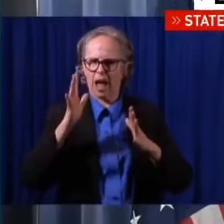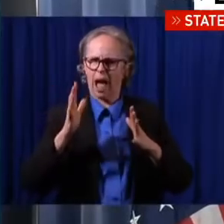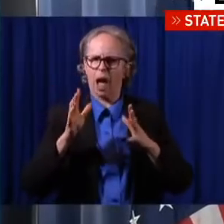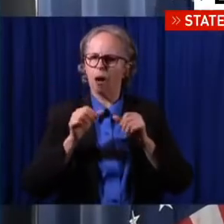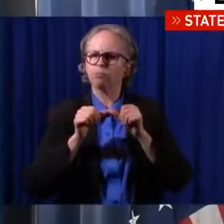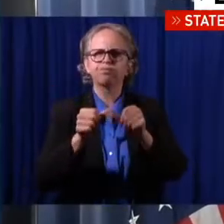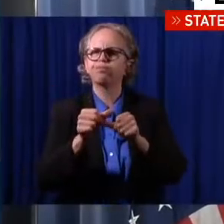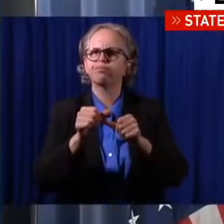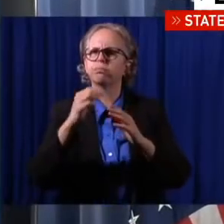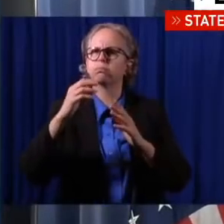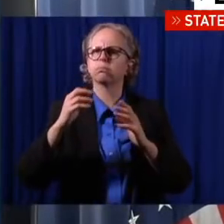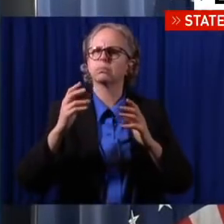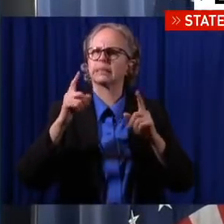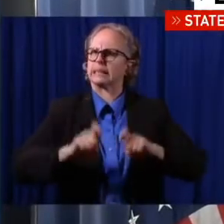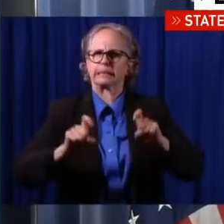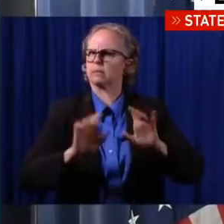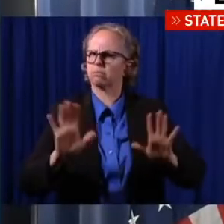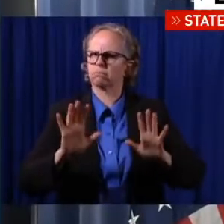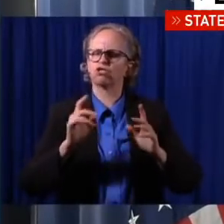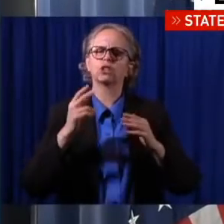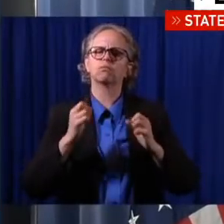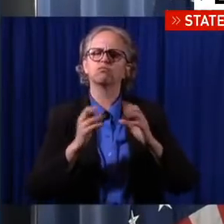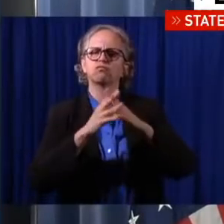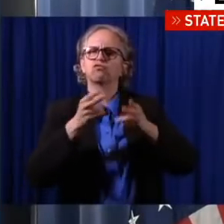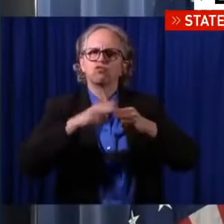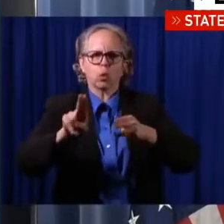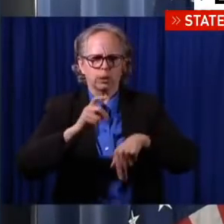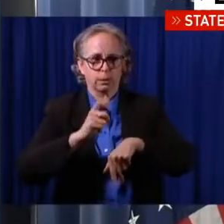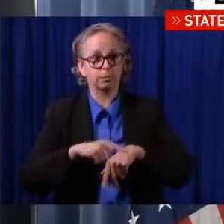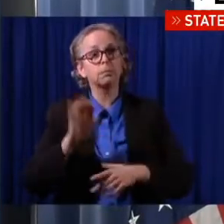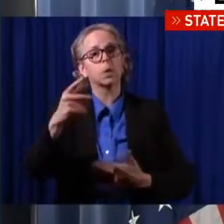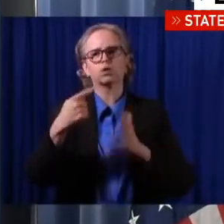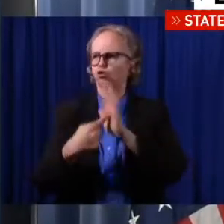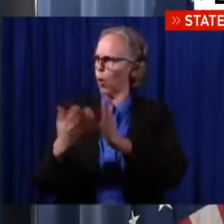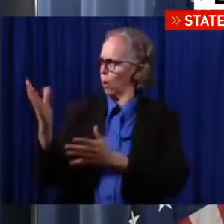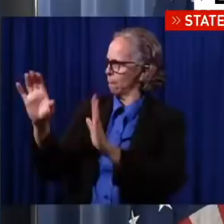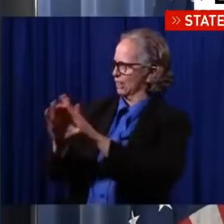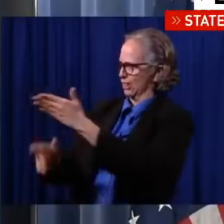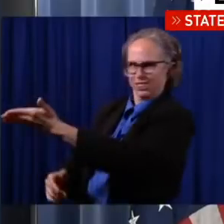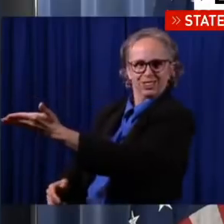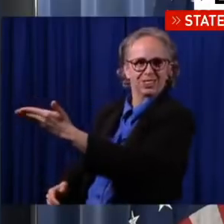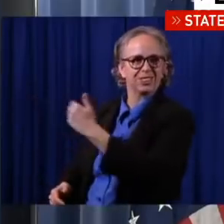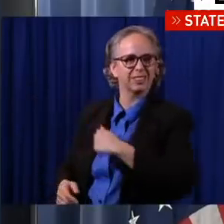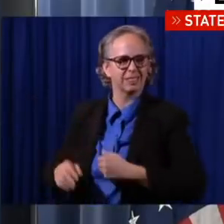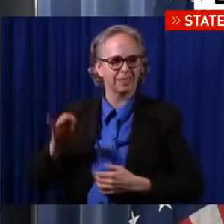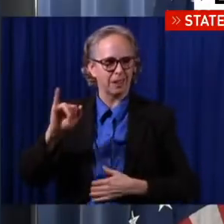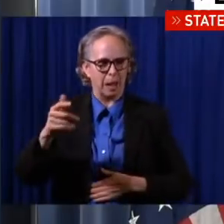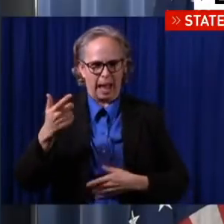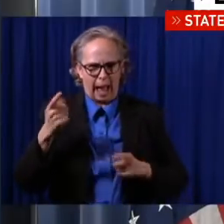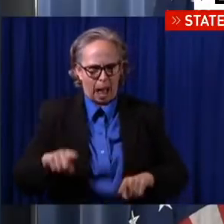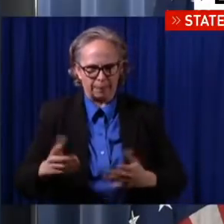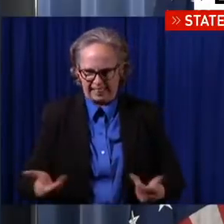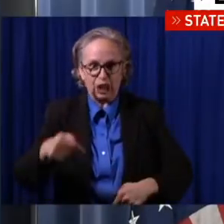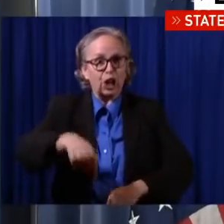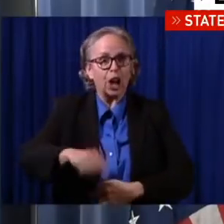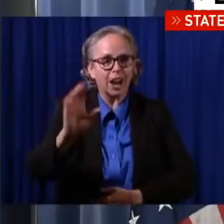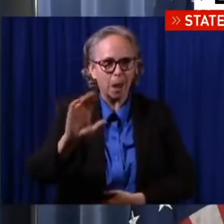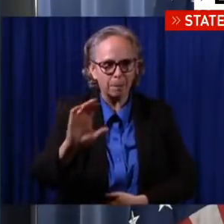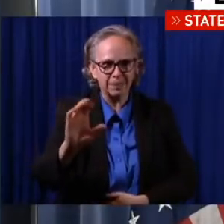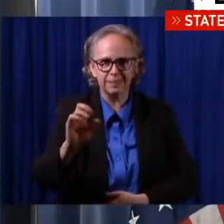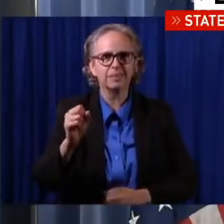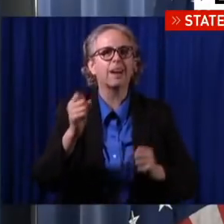are a couple of pictures from Friday when pop-up testing sites were in Columbus. Anyone can come the day of and